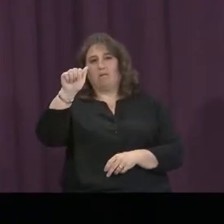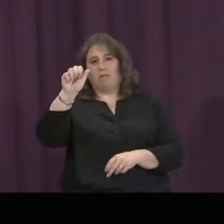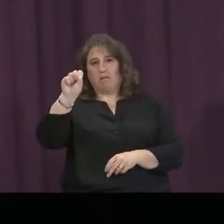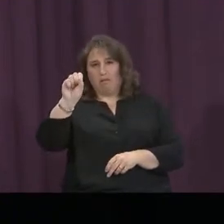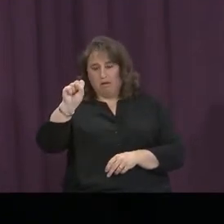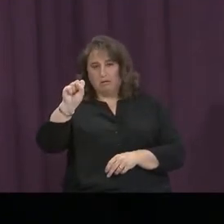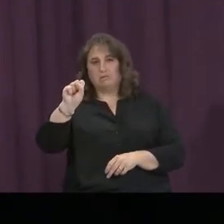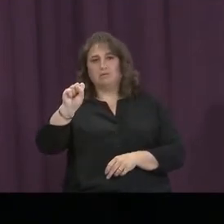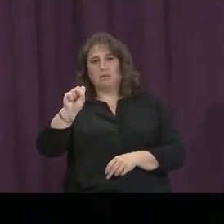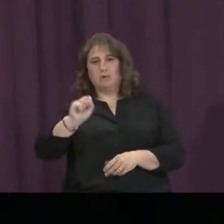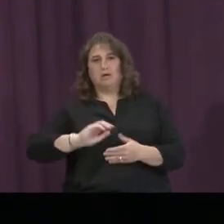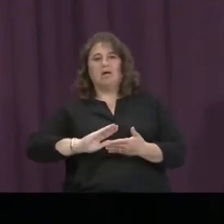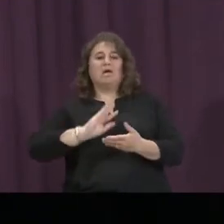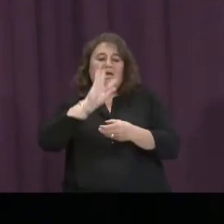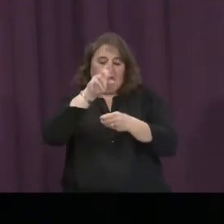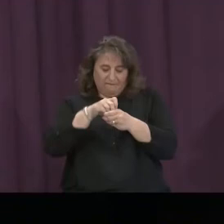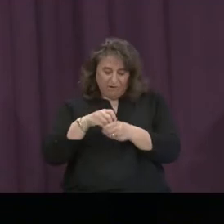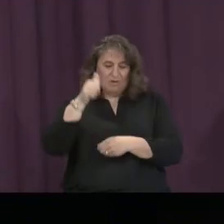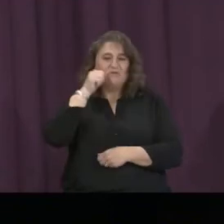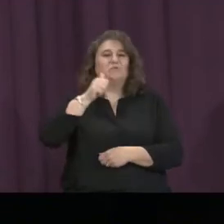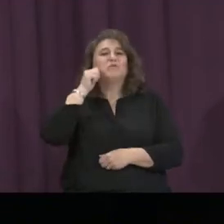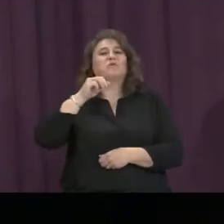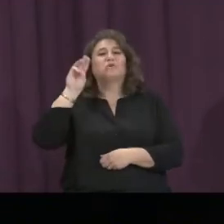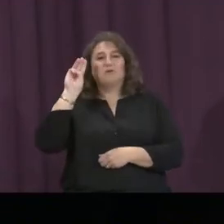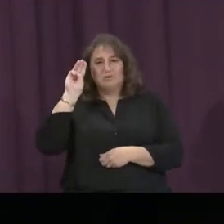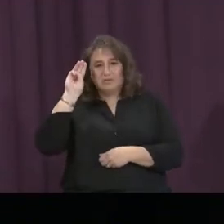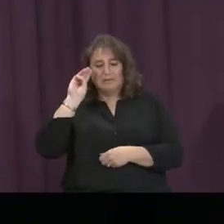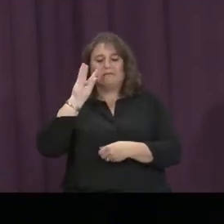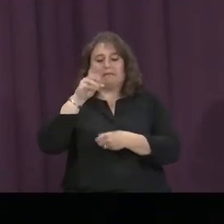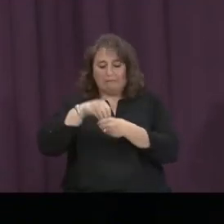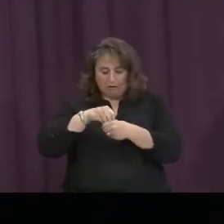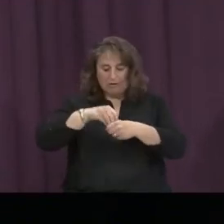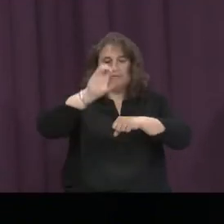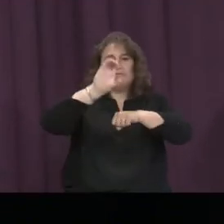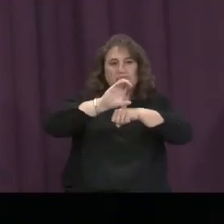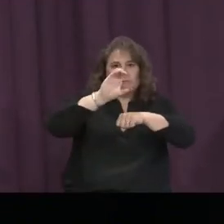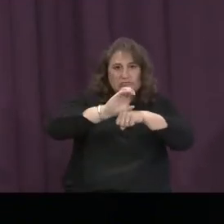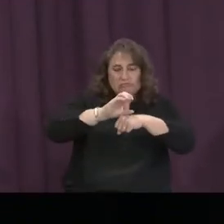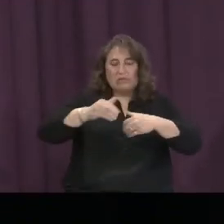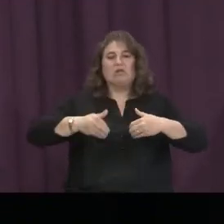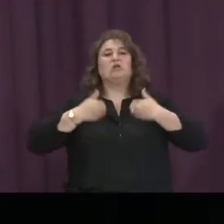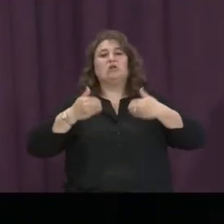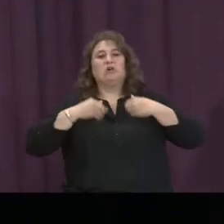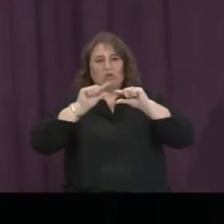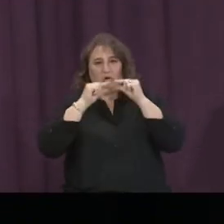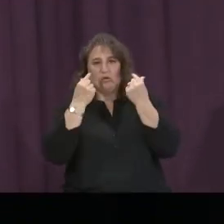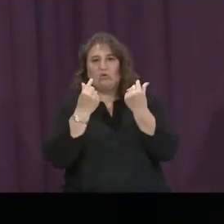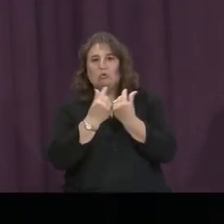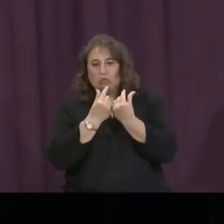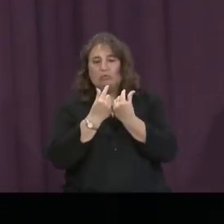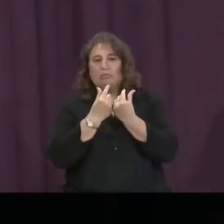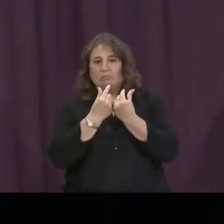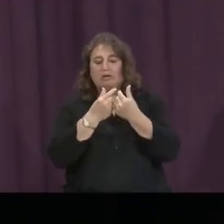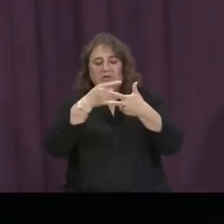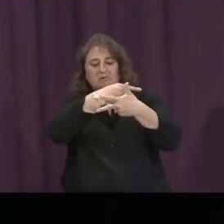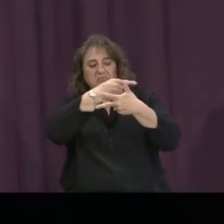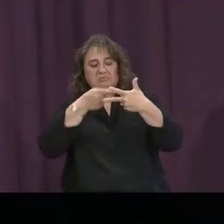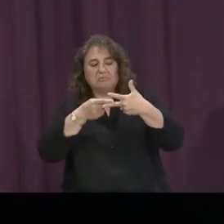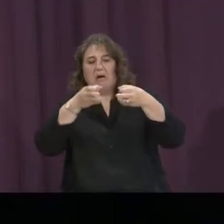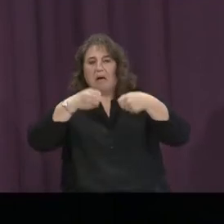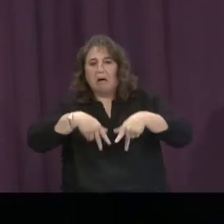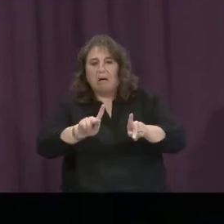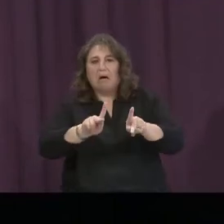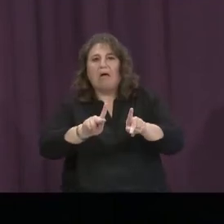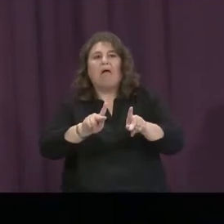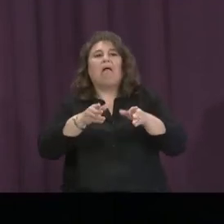participate in things like Girl Scouts and church youth group and things like that. And those opportunities led me to